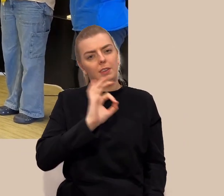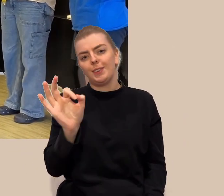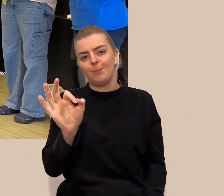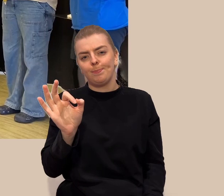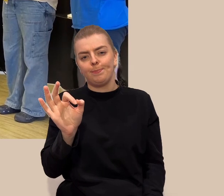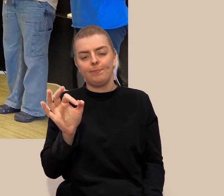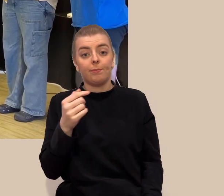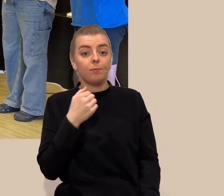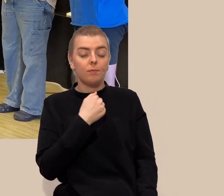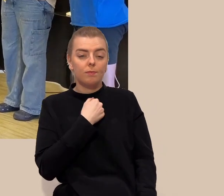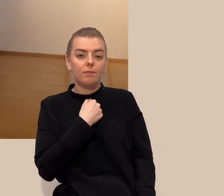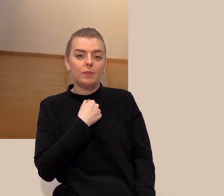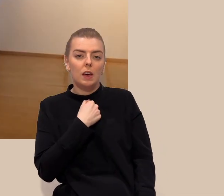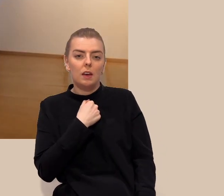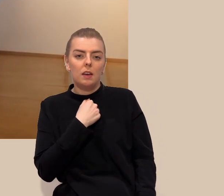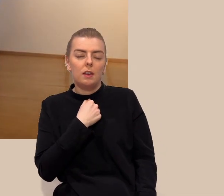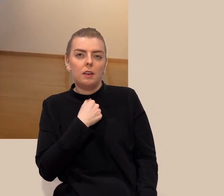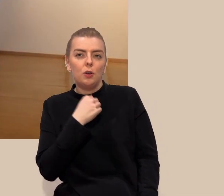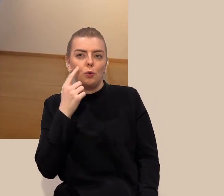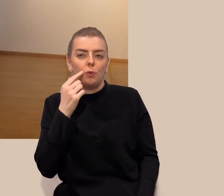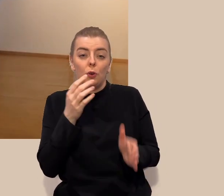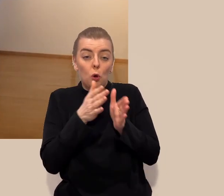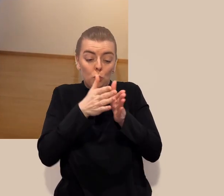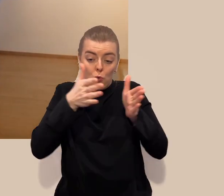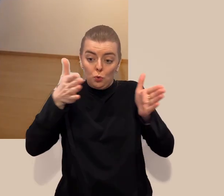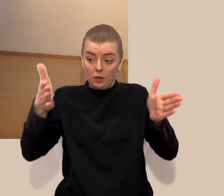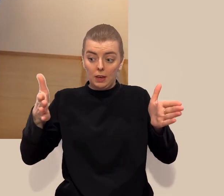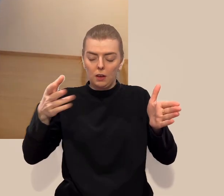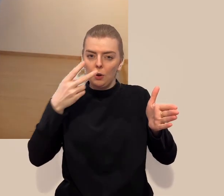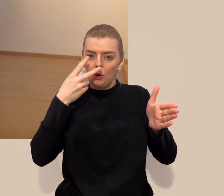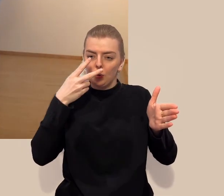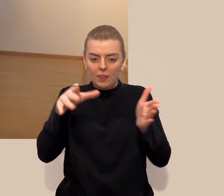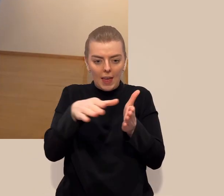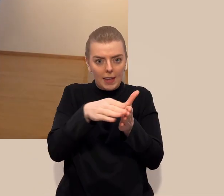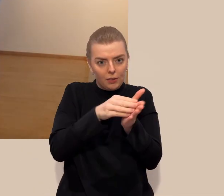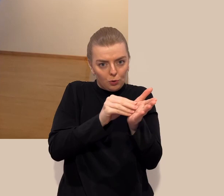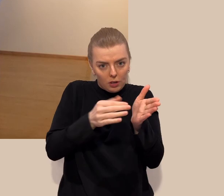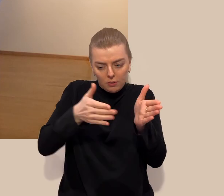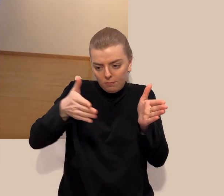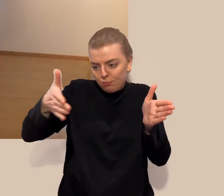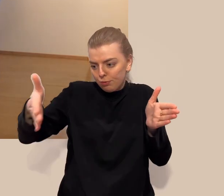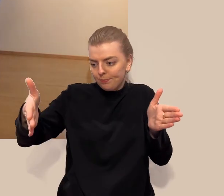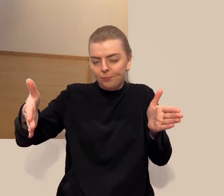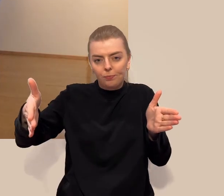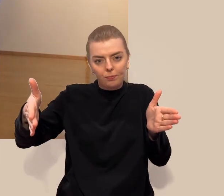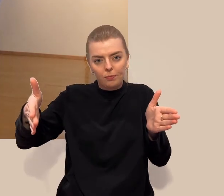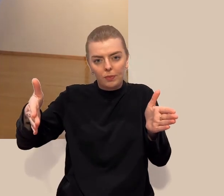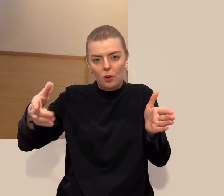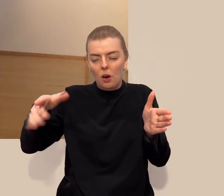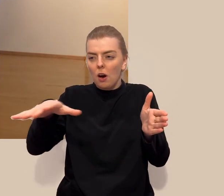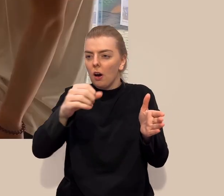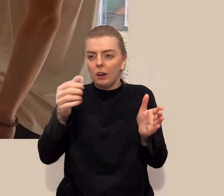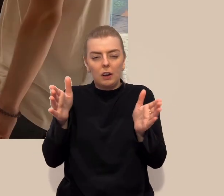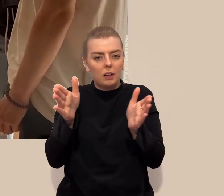with great people is always nice. For me I guess it was just seeing it kind of finally coming together at the end of the week.